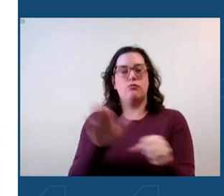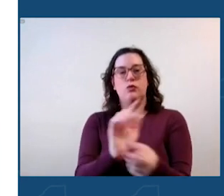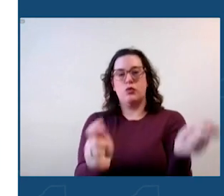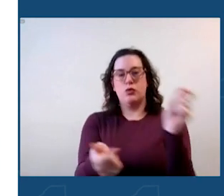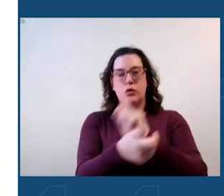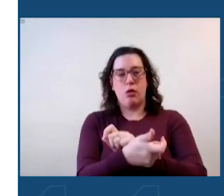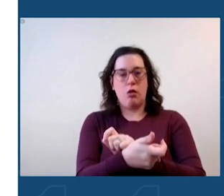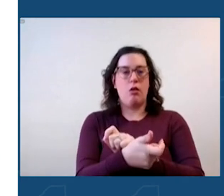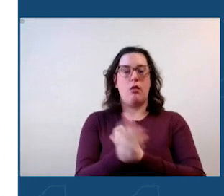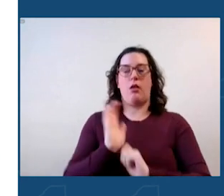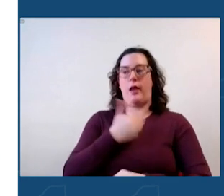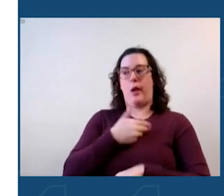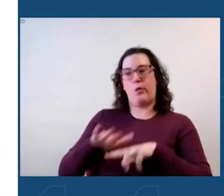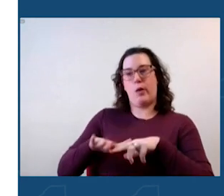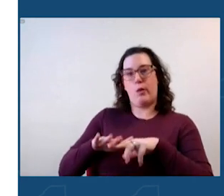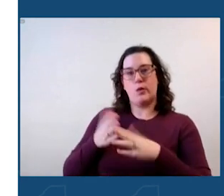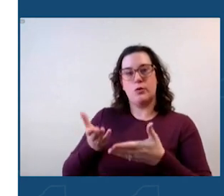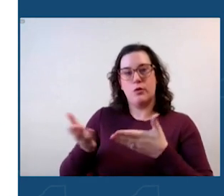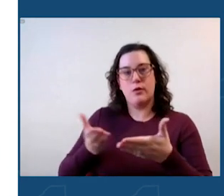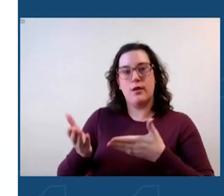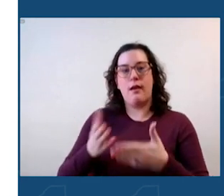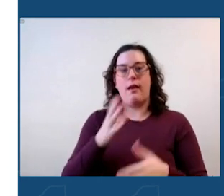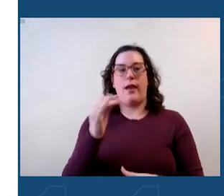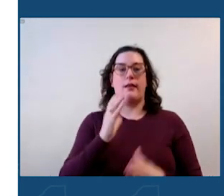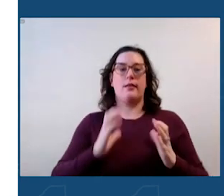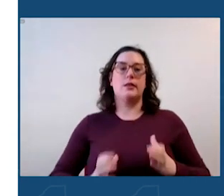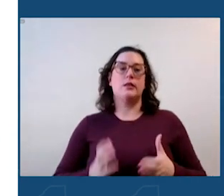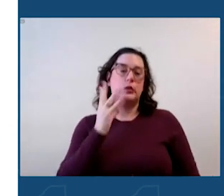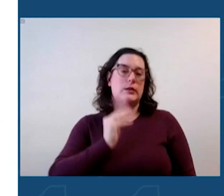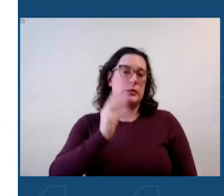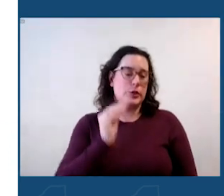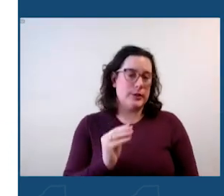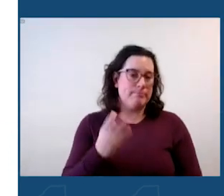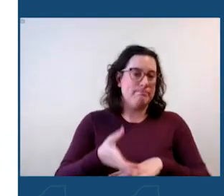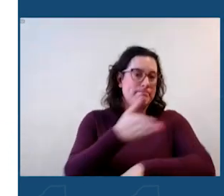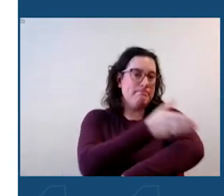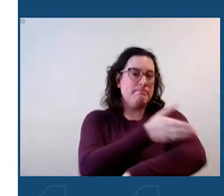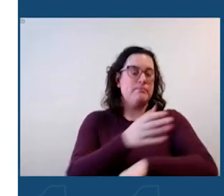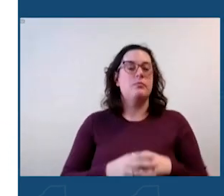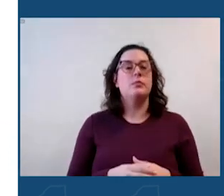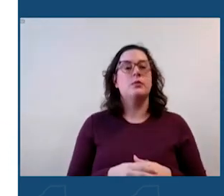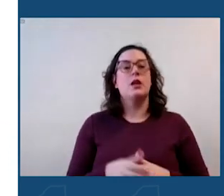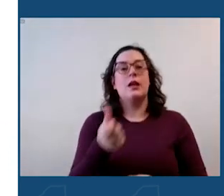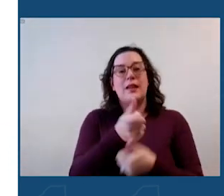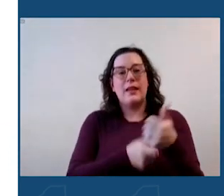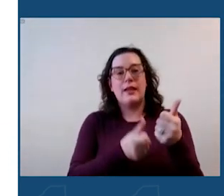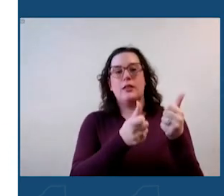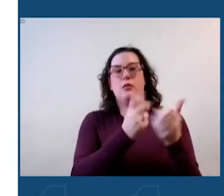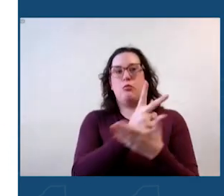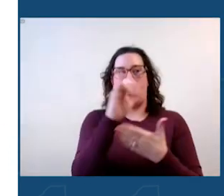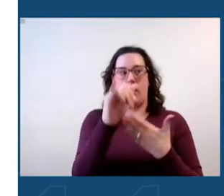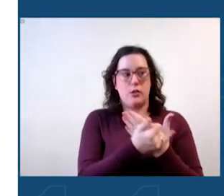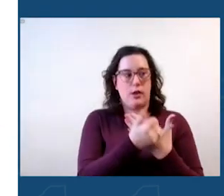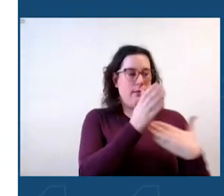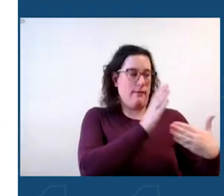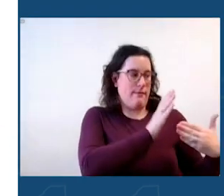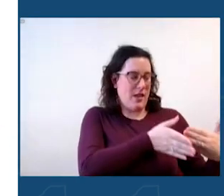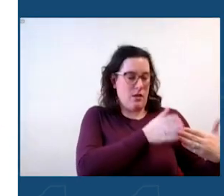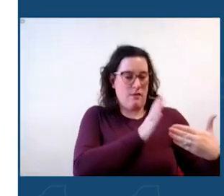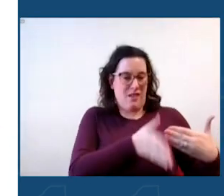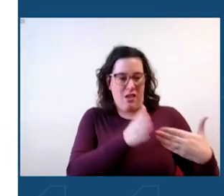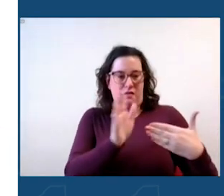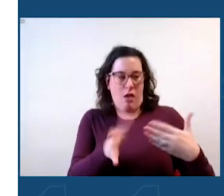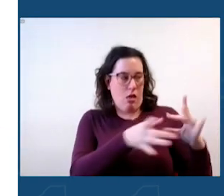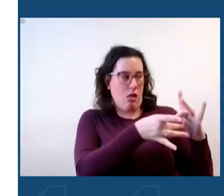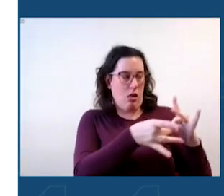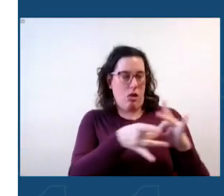Railroad service and the Long Island Railroad customer experience. With every individual project that was completed as part of third track,